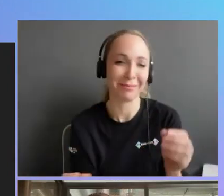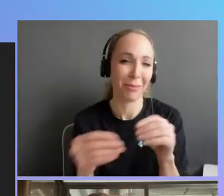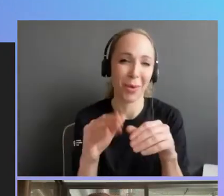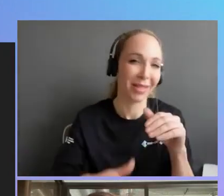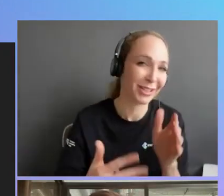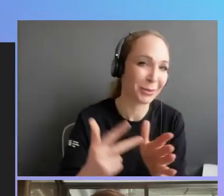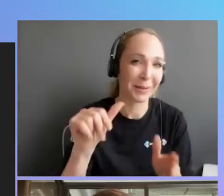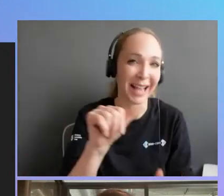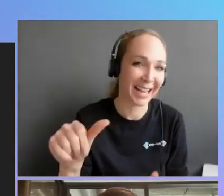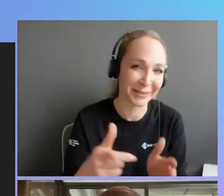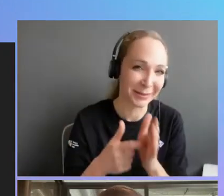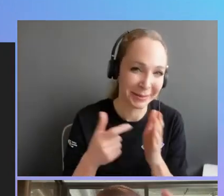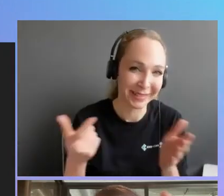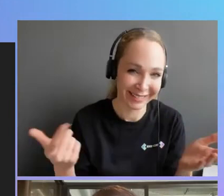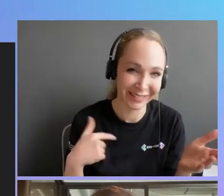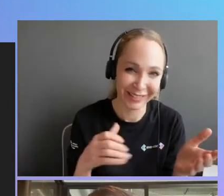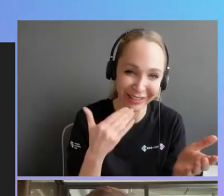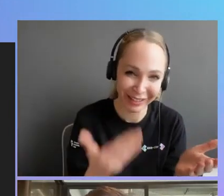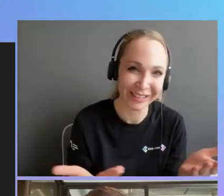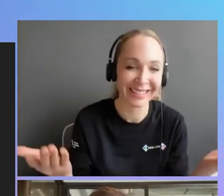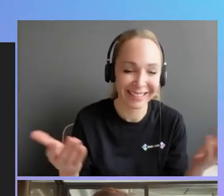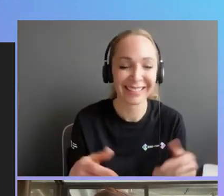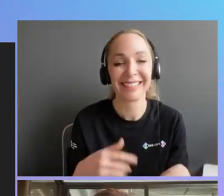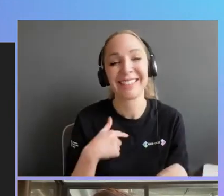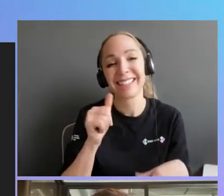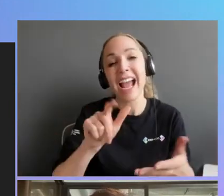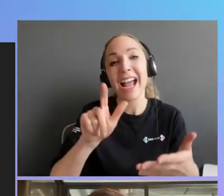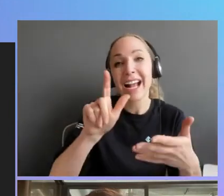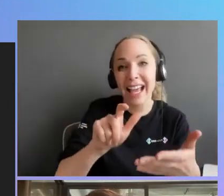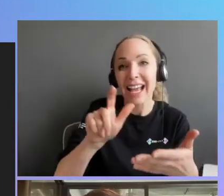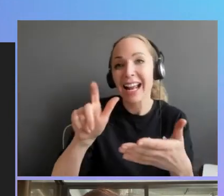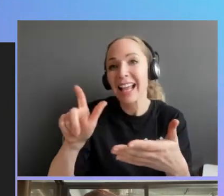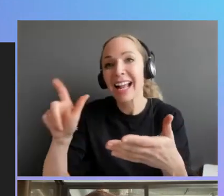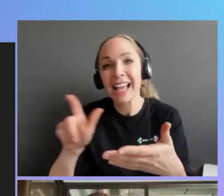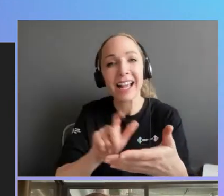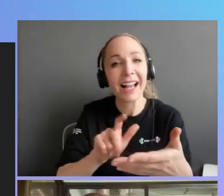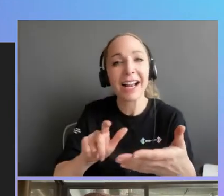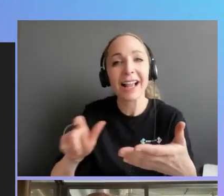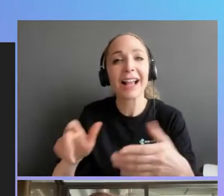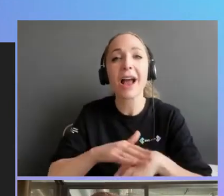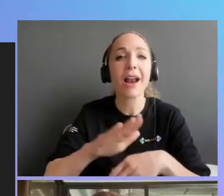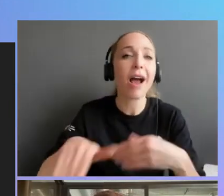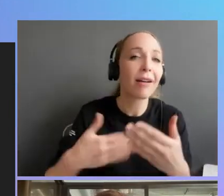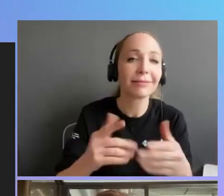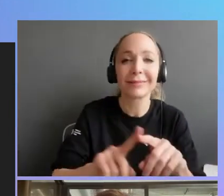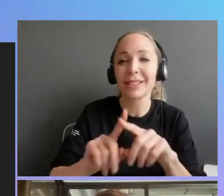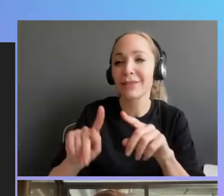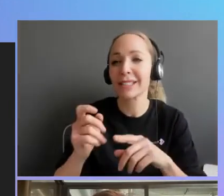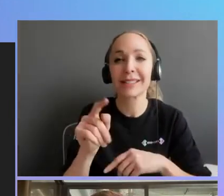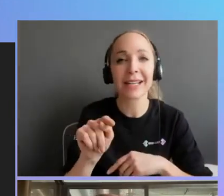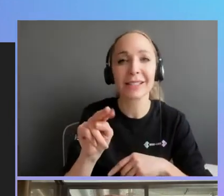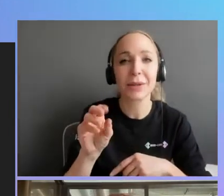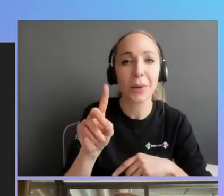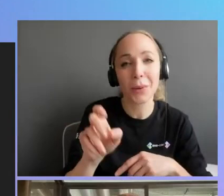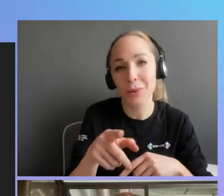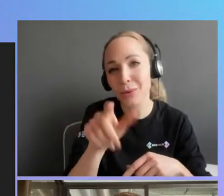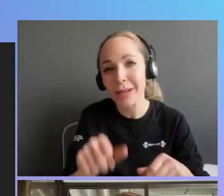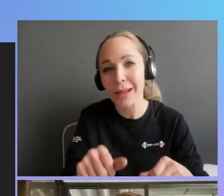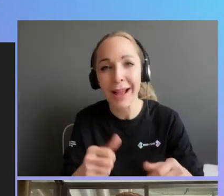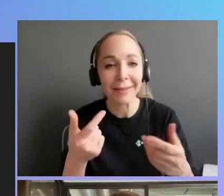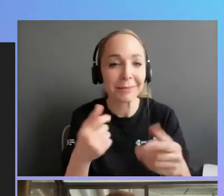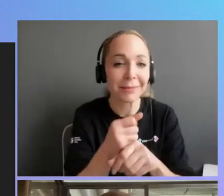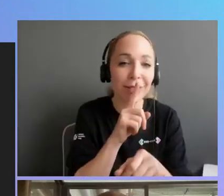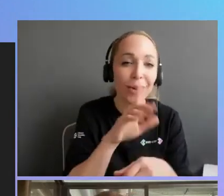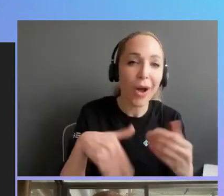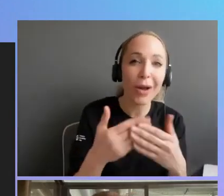doing good there. And so we could go through and click on all the different text nodes as we're building them, or maybe if you're building a design system, you want to make sure that all the different variants of your button have